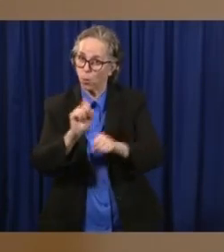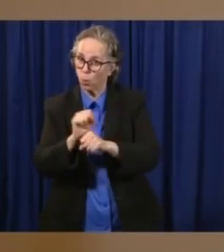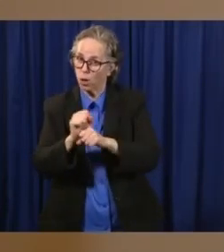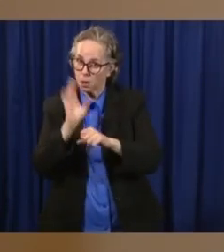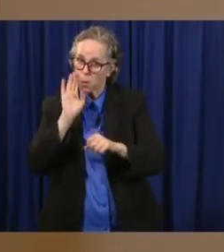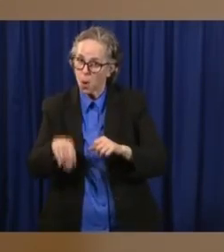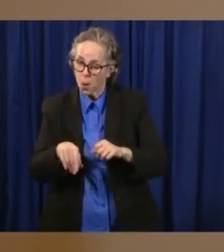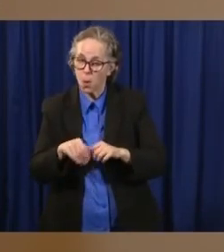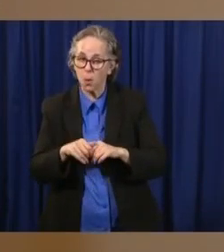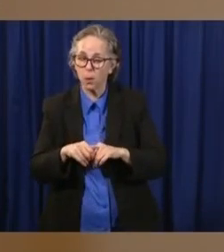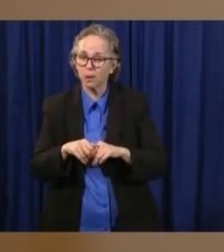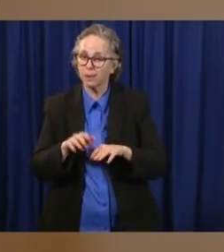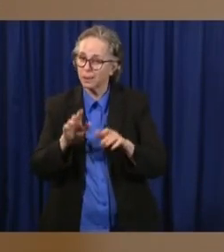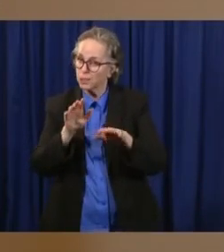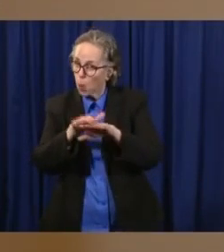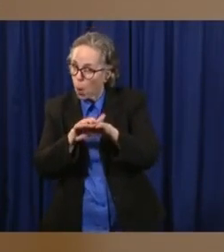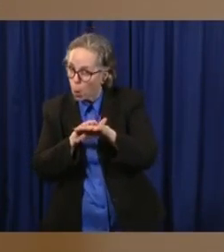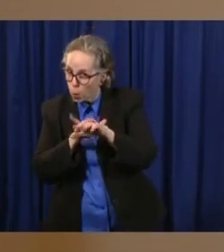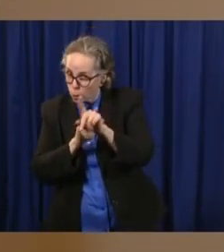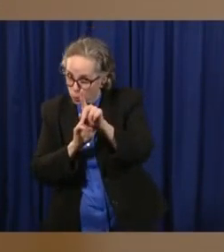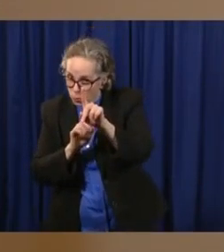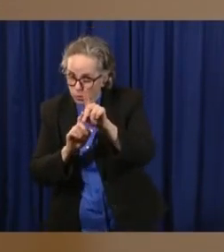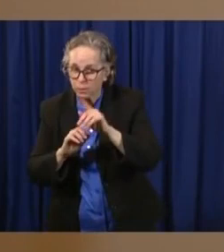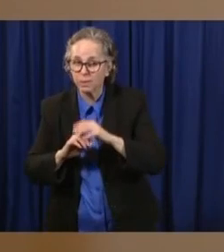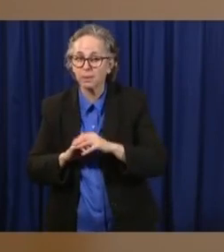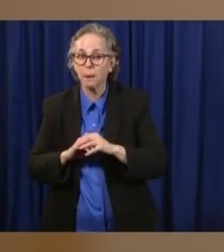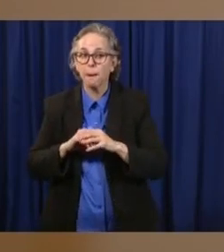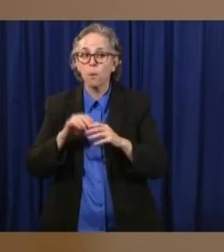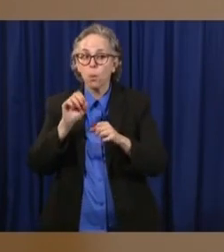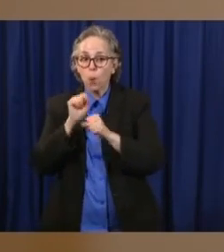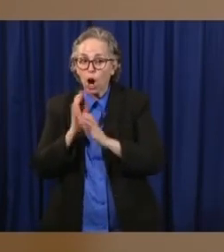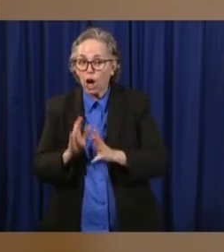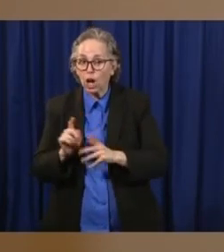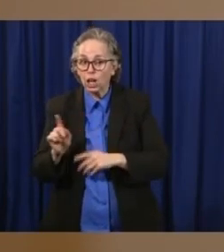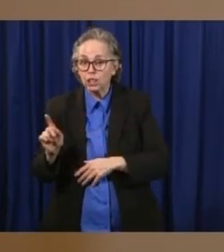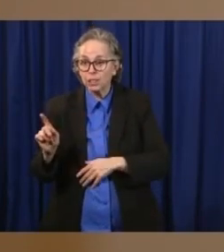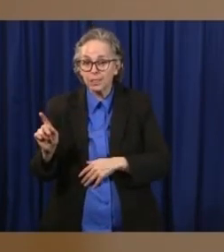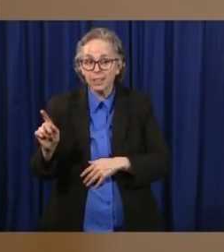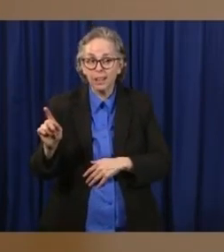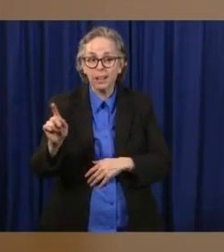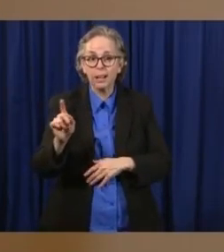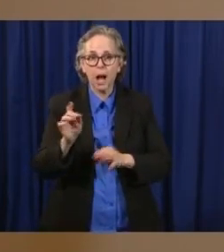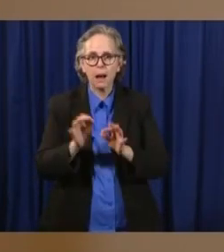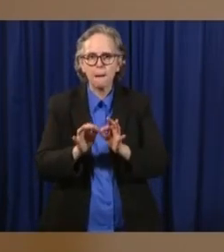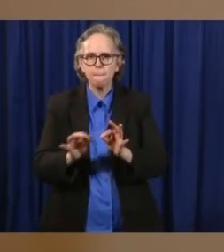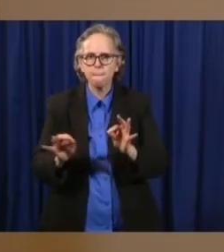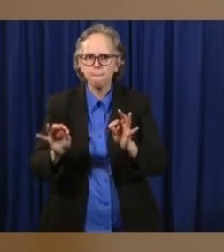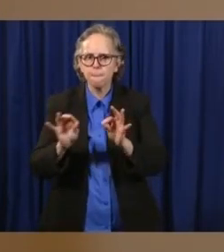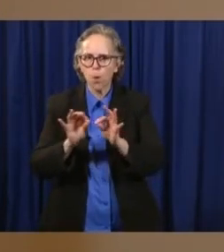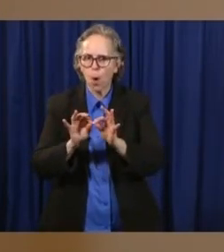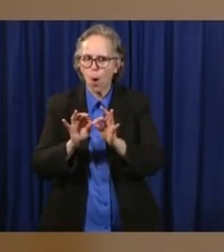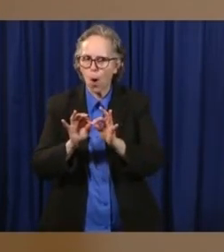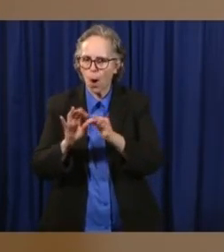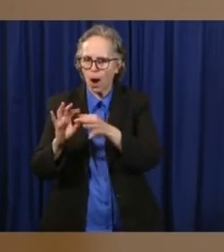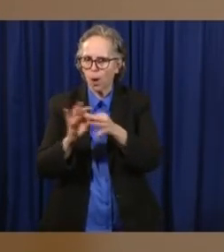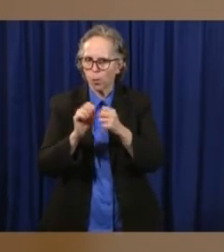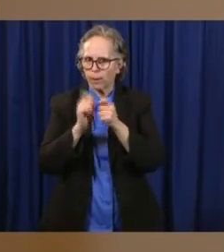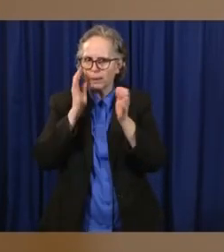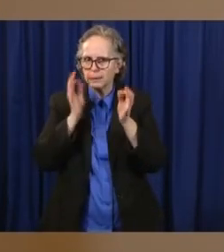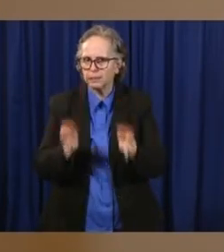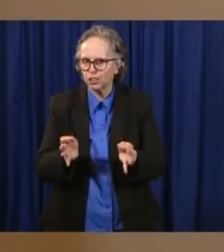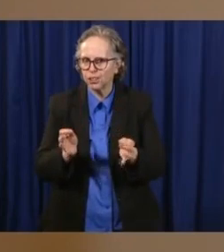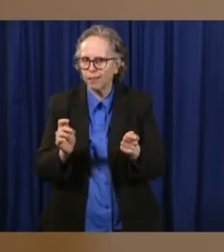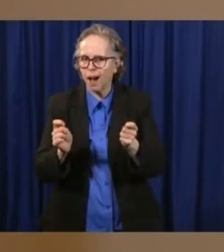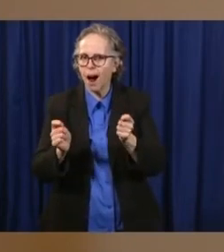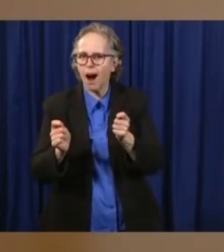business. Those workers will be a key piece of this. And how we can know that